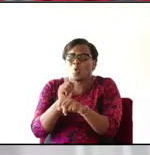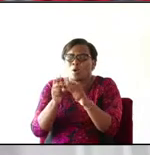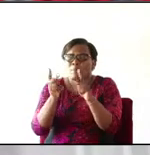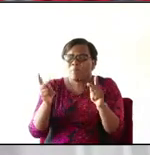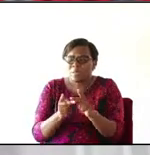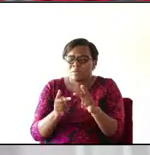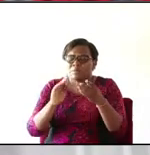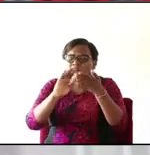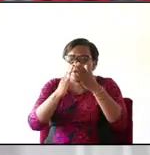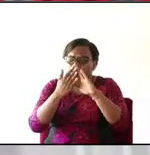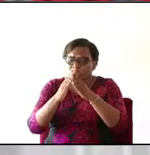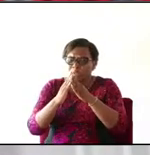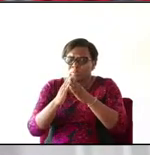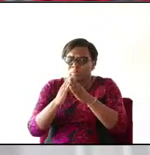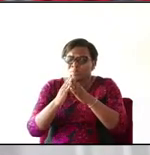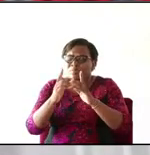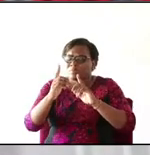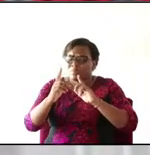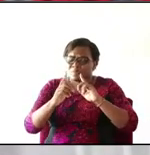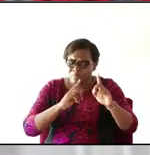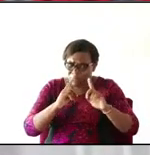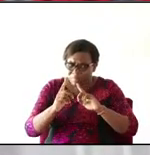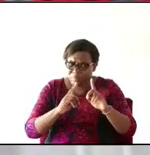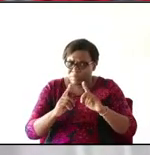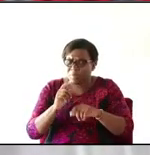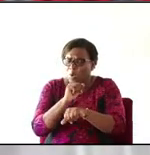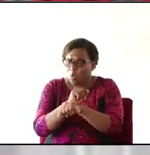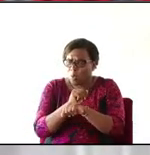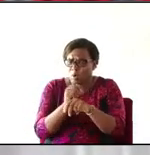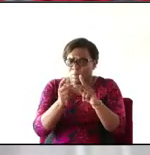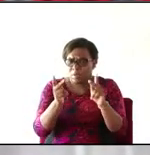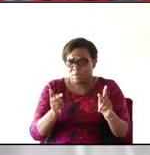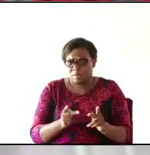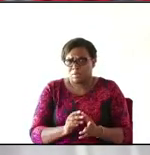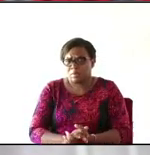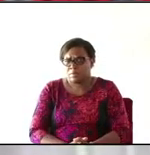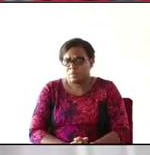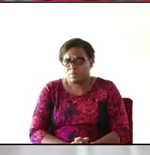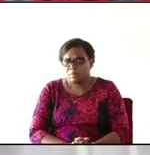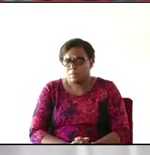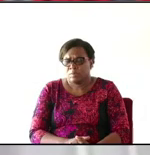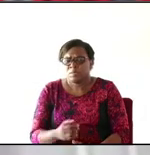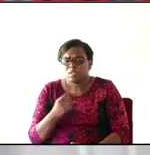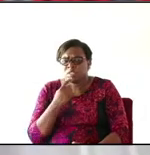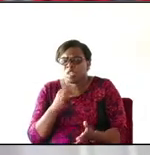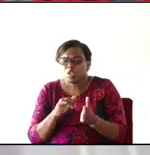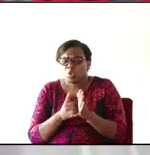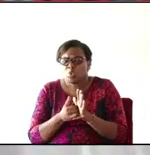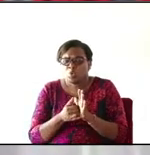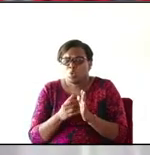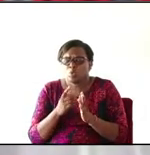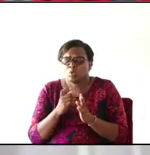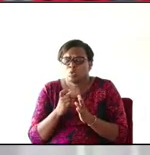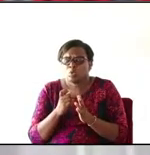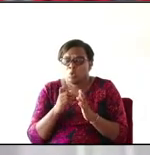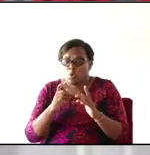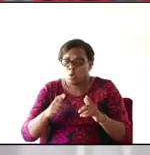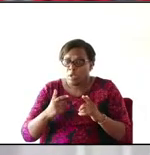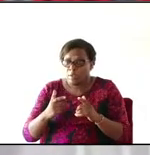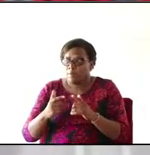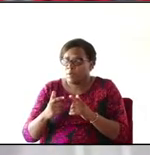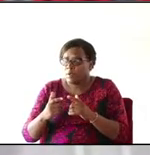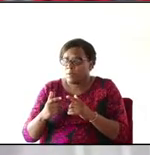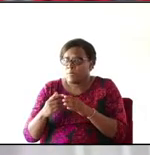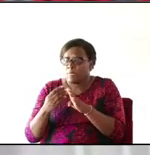a community. Engage your community, your workplace. I want to say to those of you who live in gated communities,